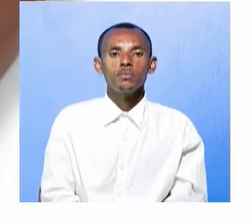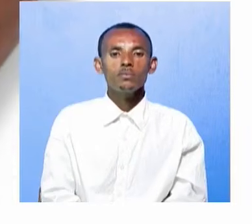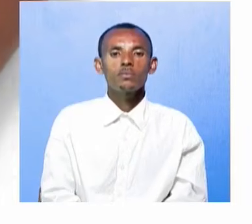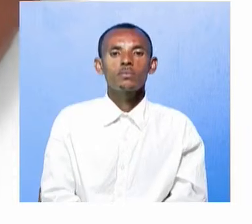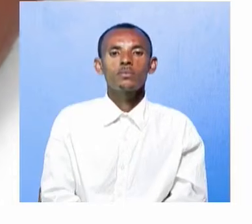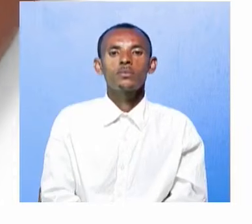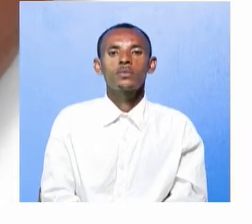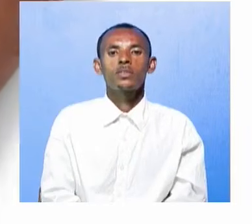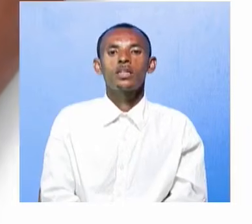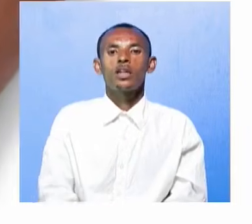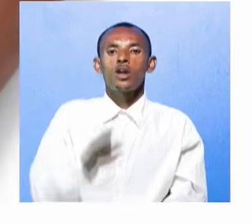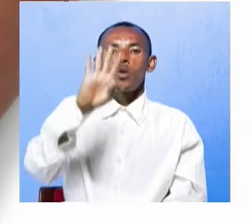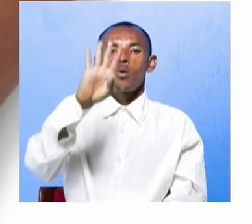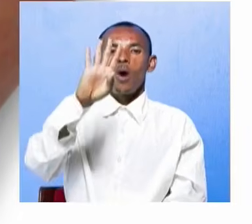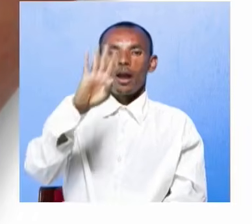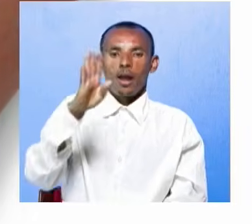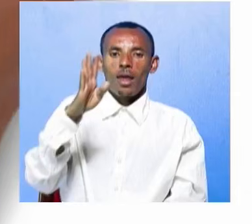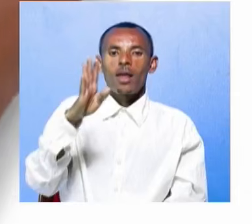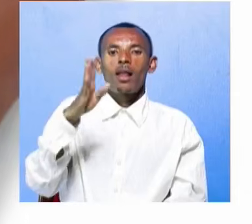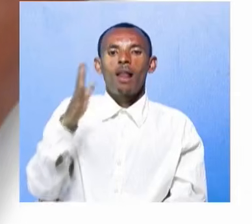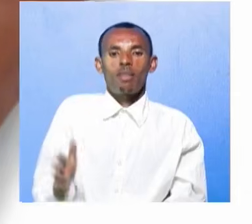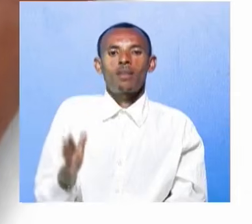a quadrilateral are